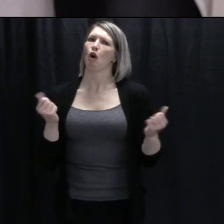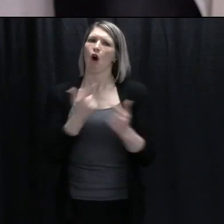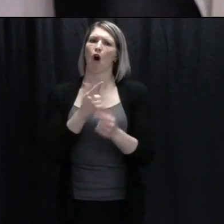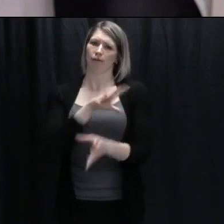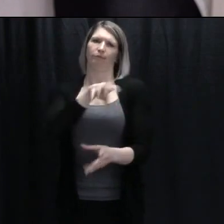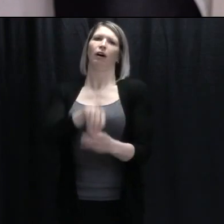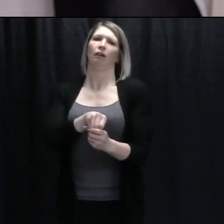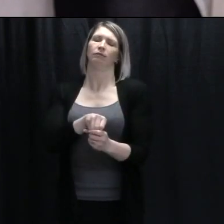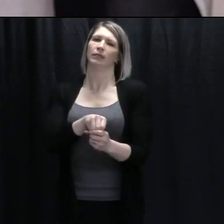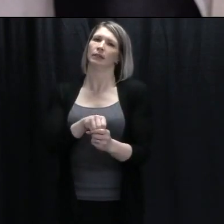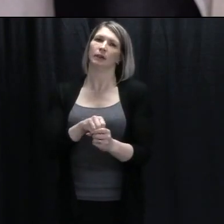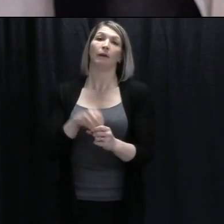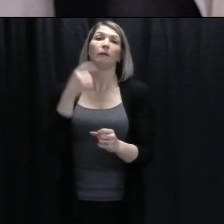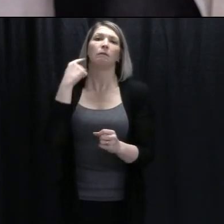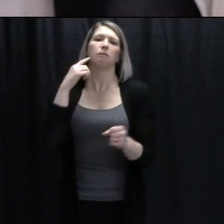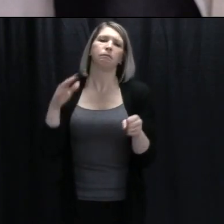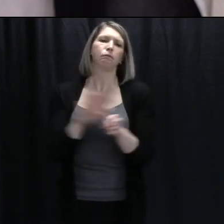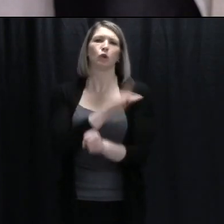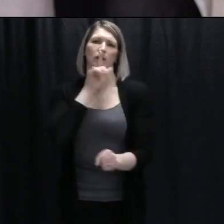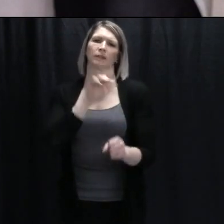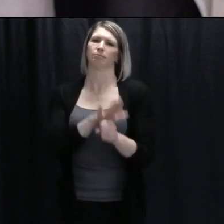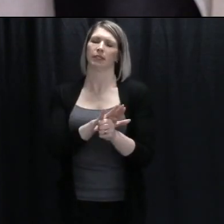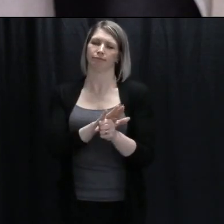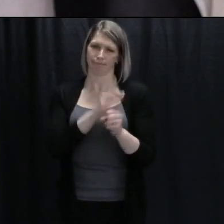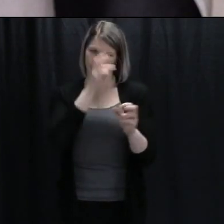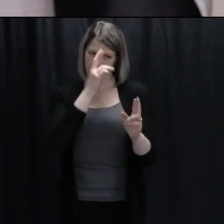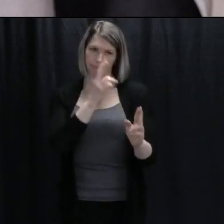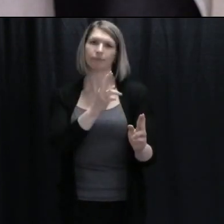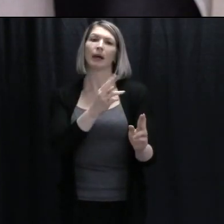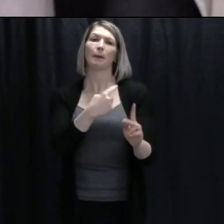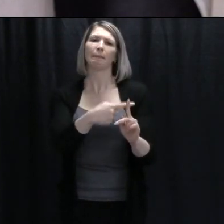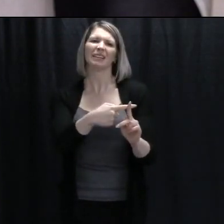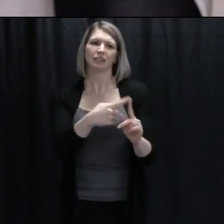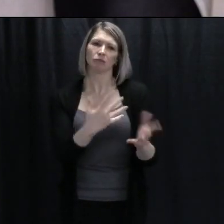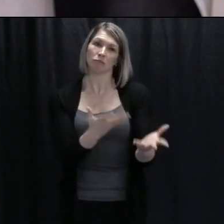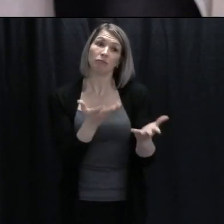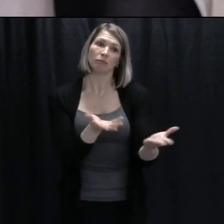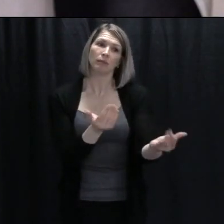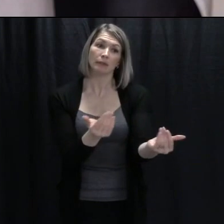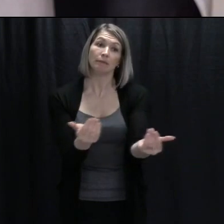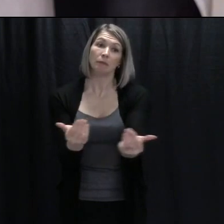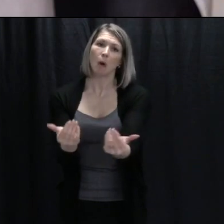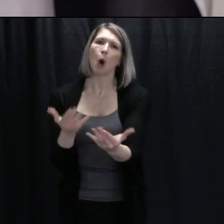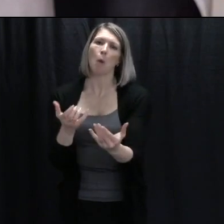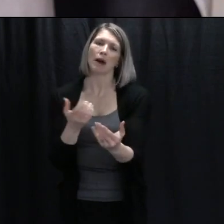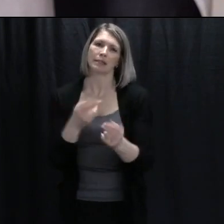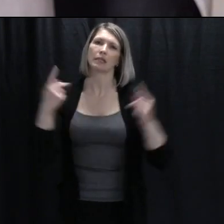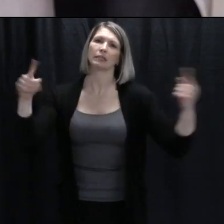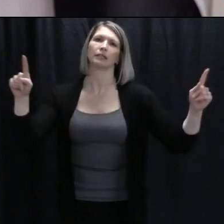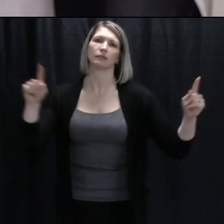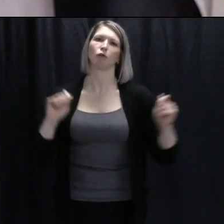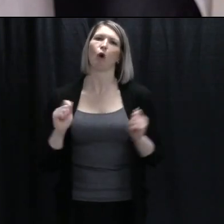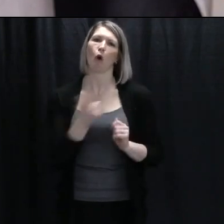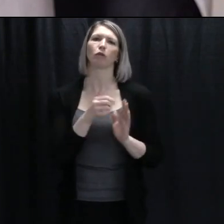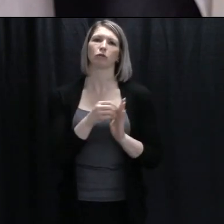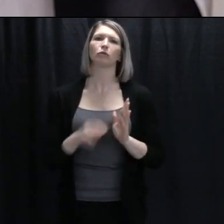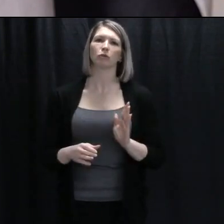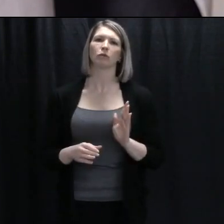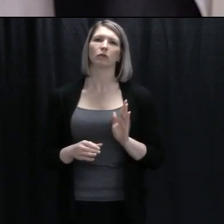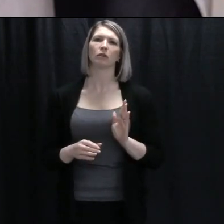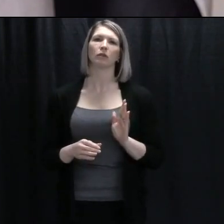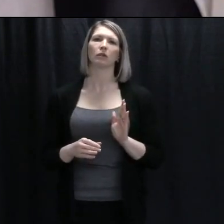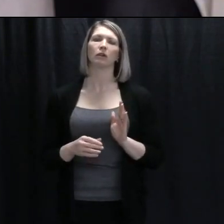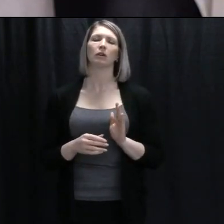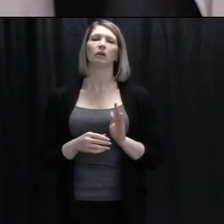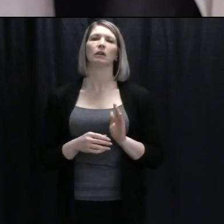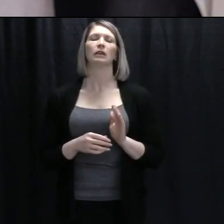us committed to the well-being and their education. So it is by working together in all areas that we will get through